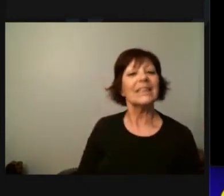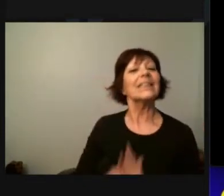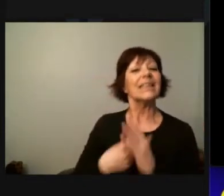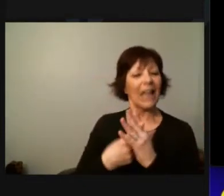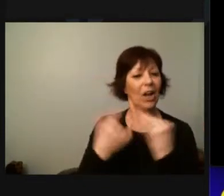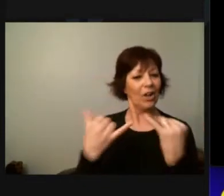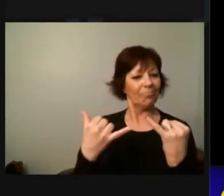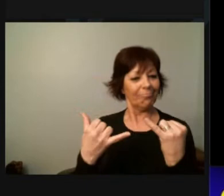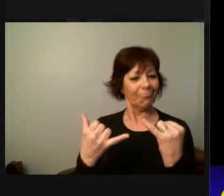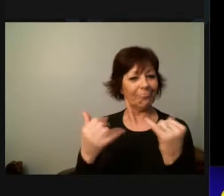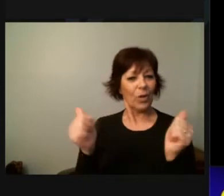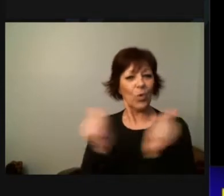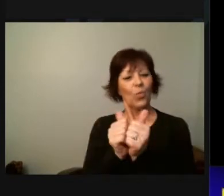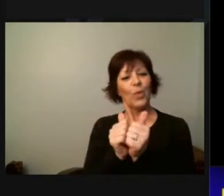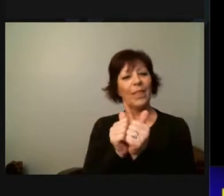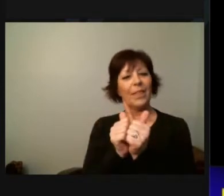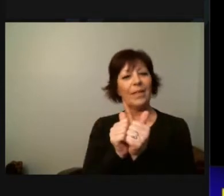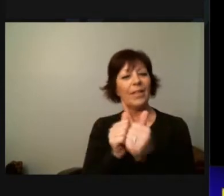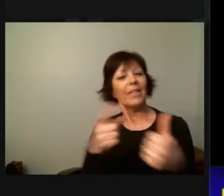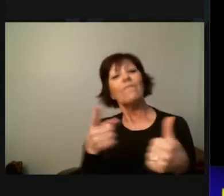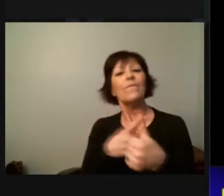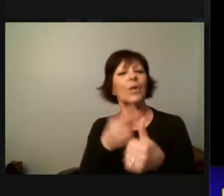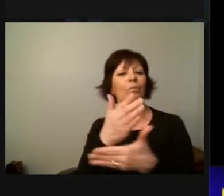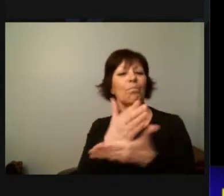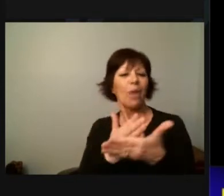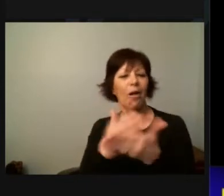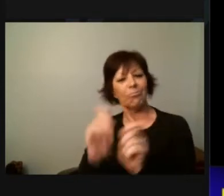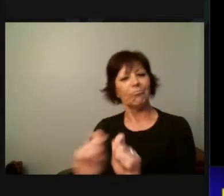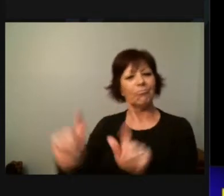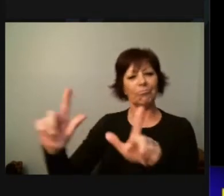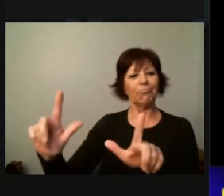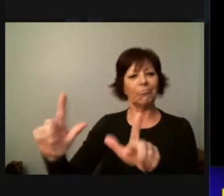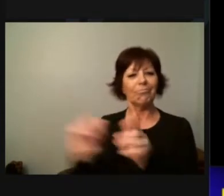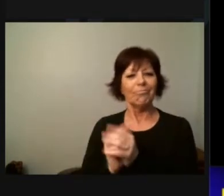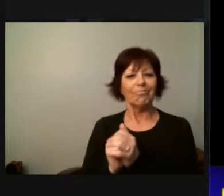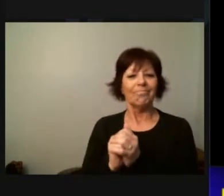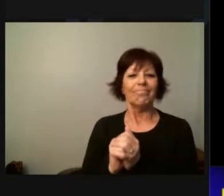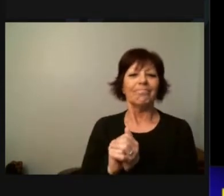out with the first piece, the first slide.